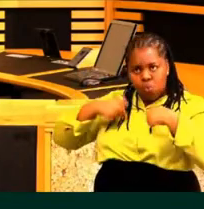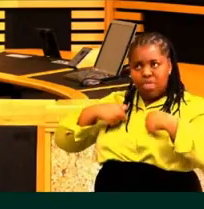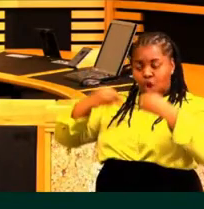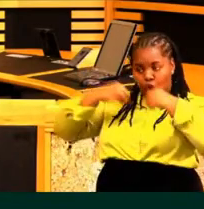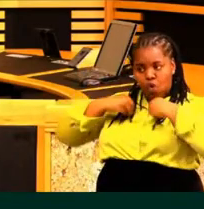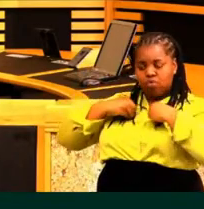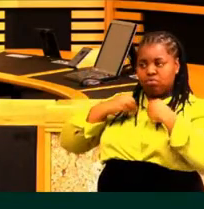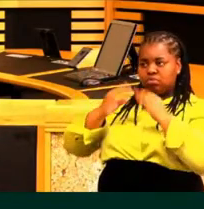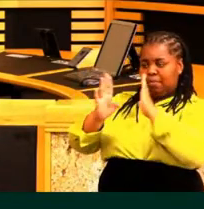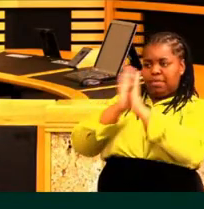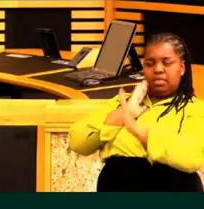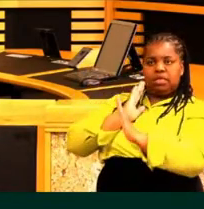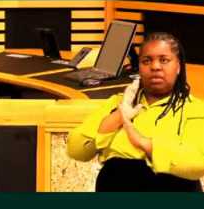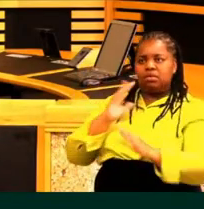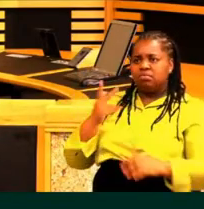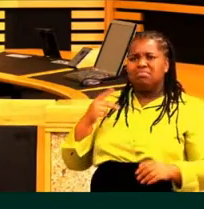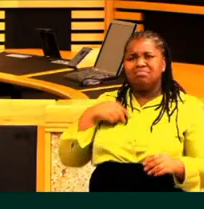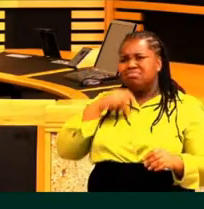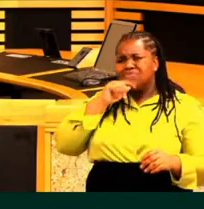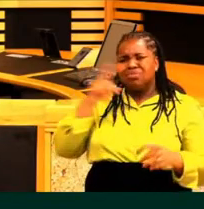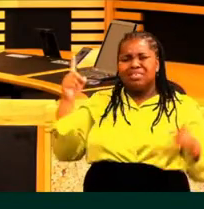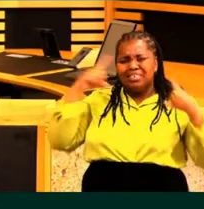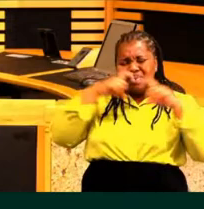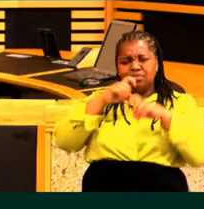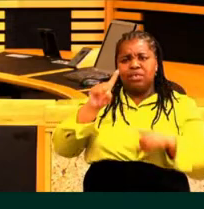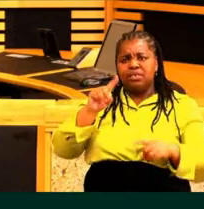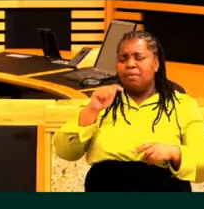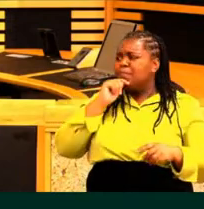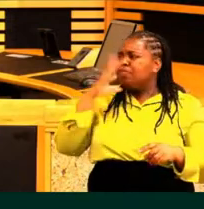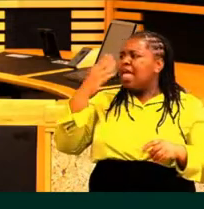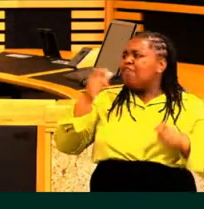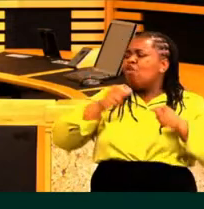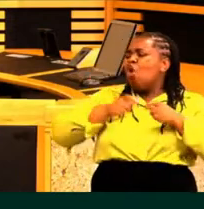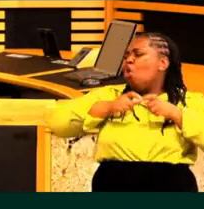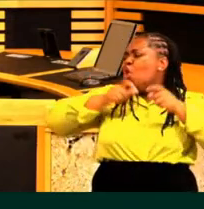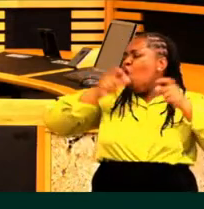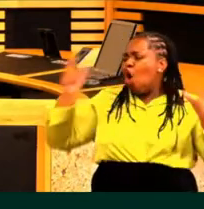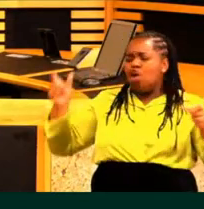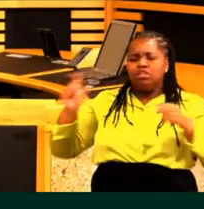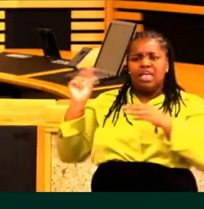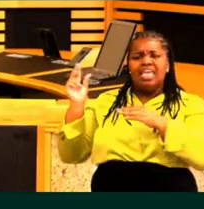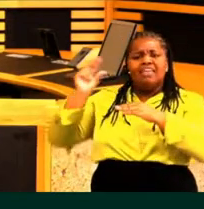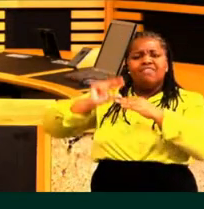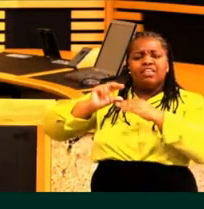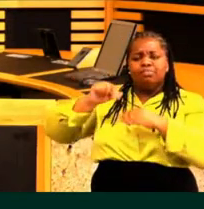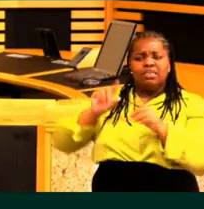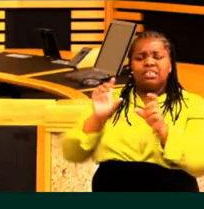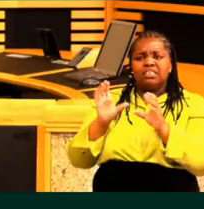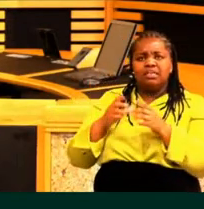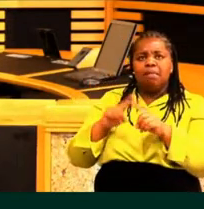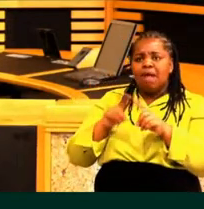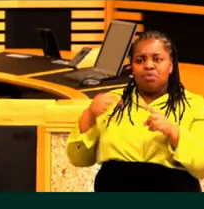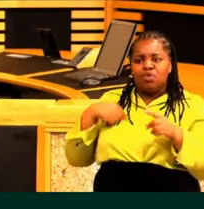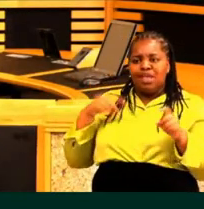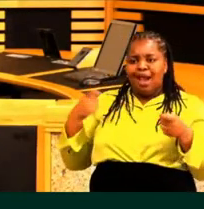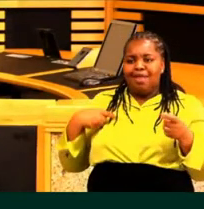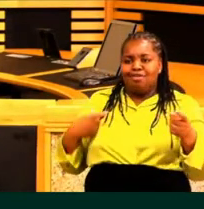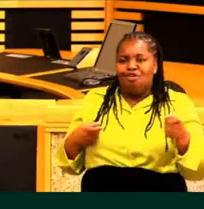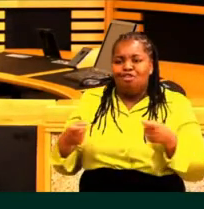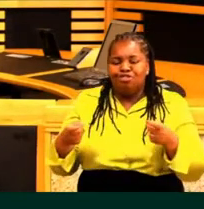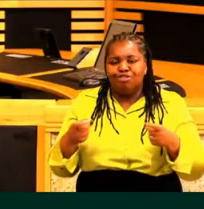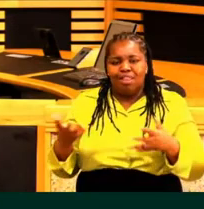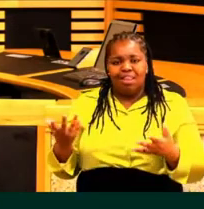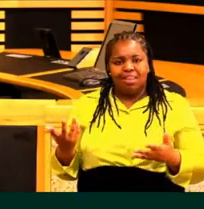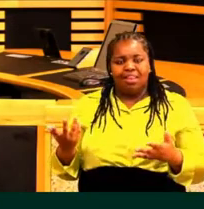us directly what is even strange is that although there's huge investment in the sector we don't control and